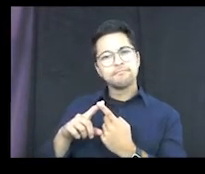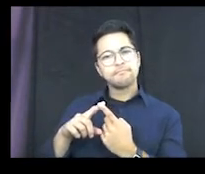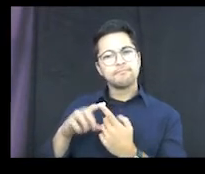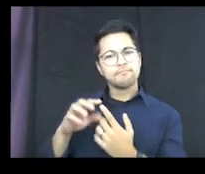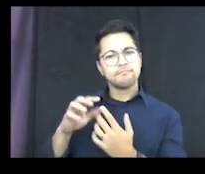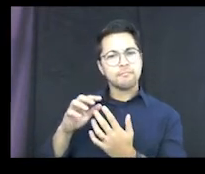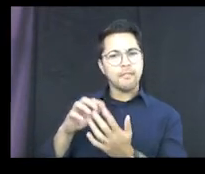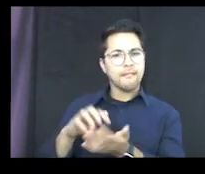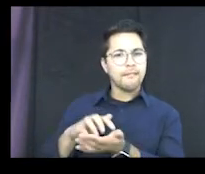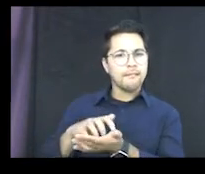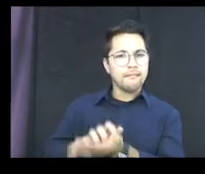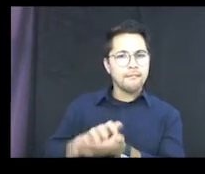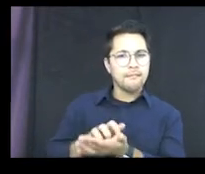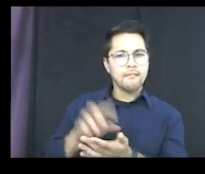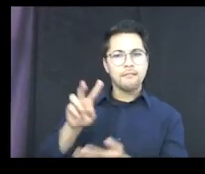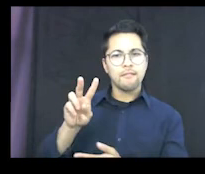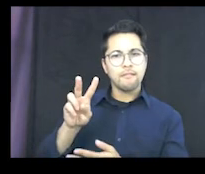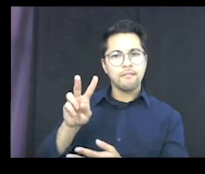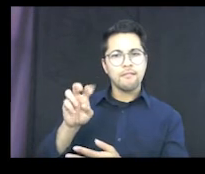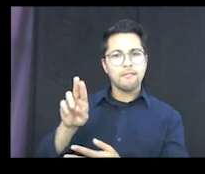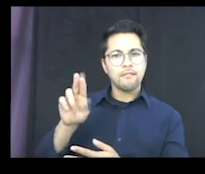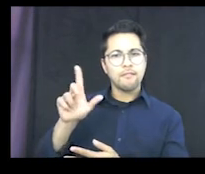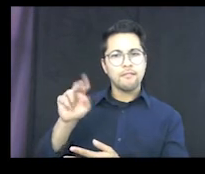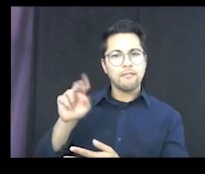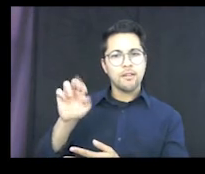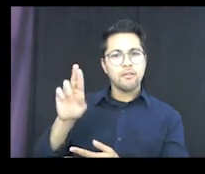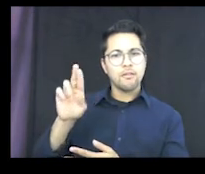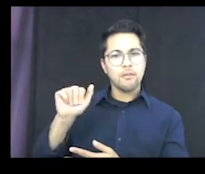vulnerable is